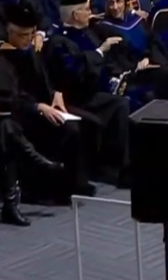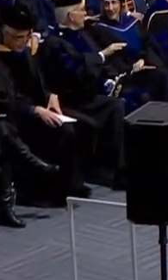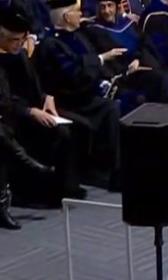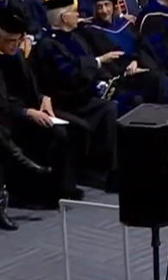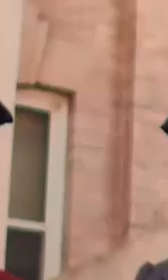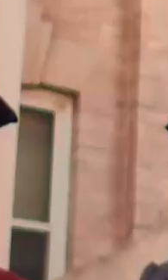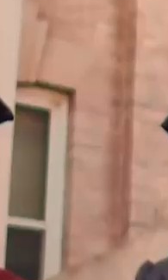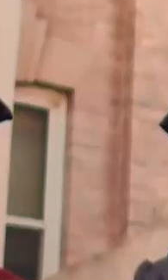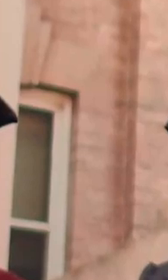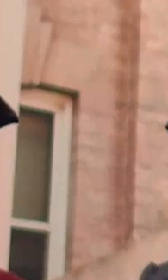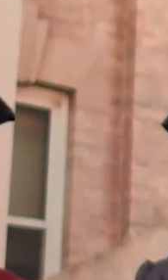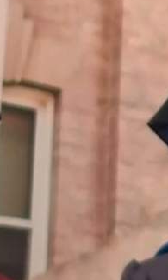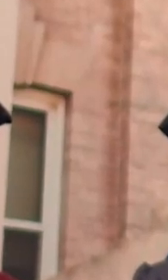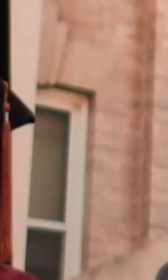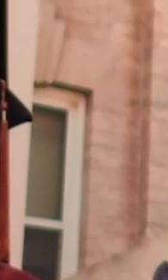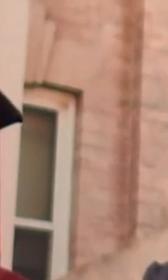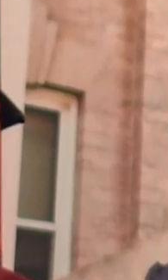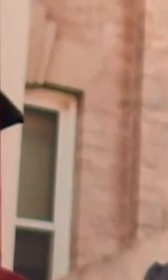That was great.